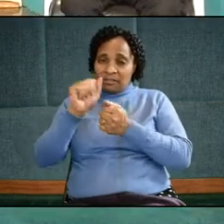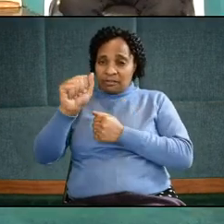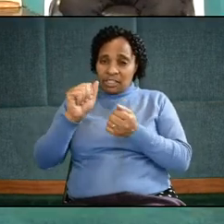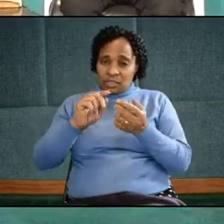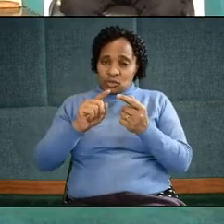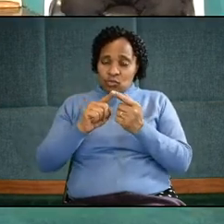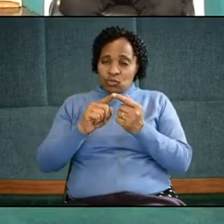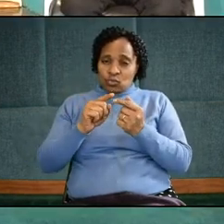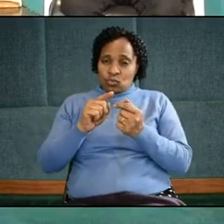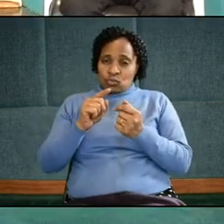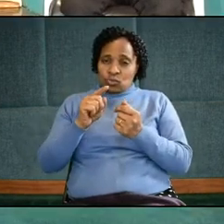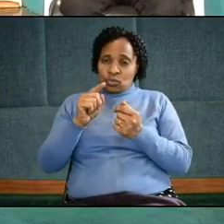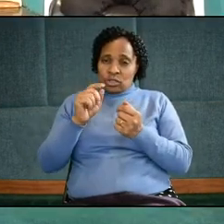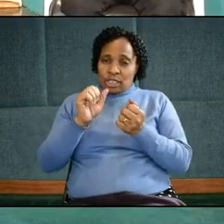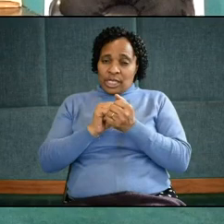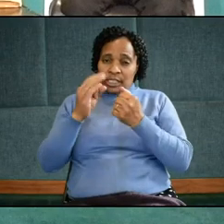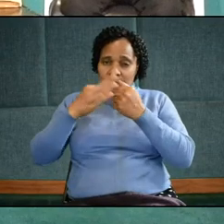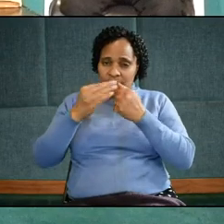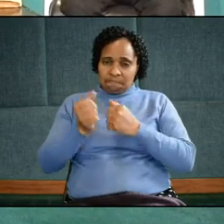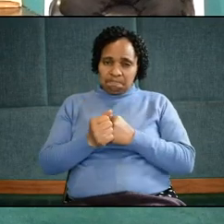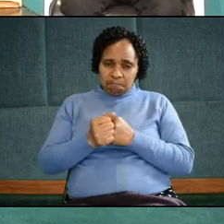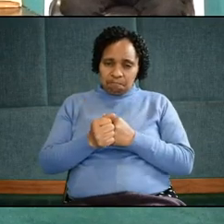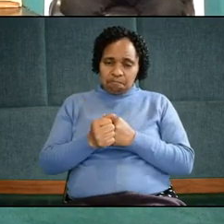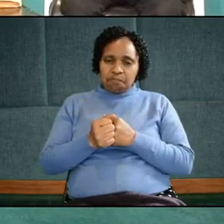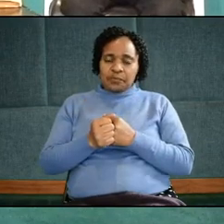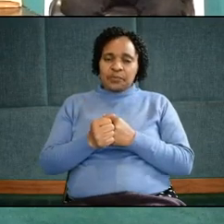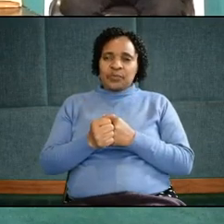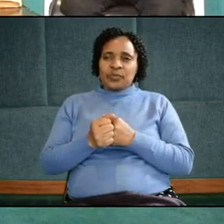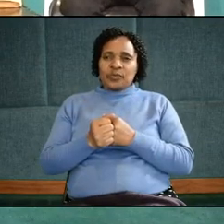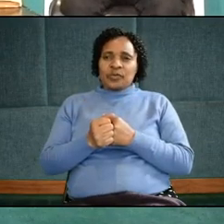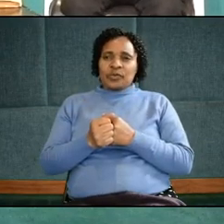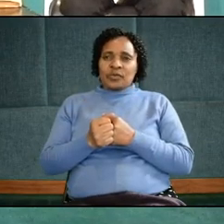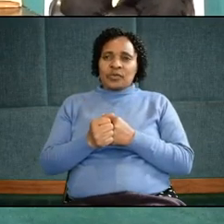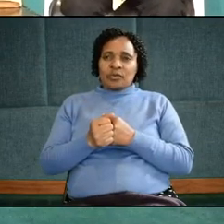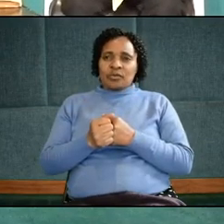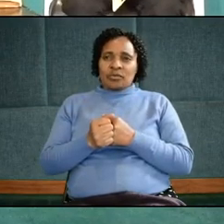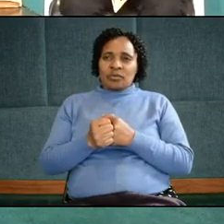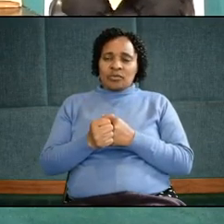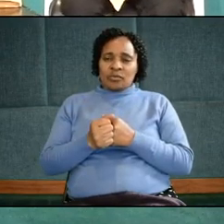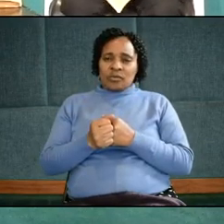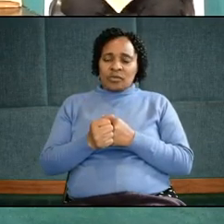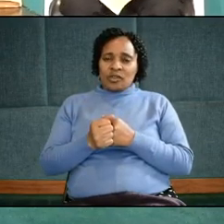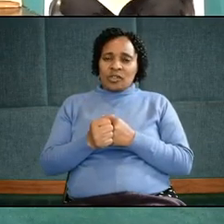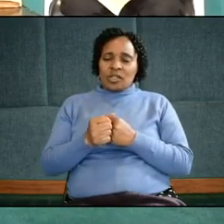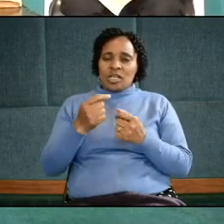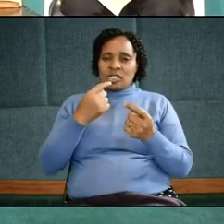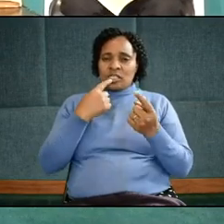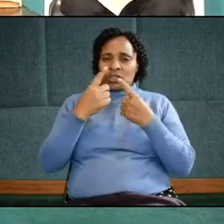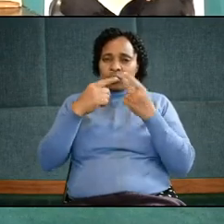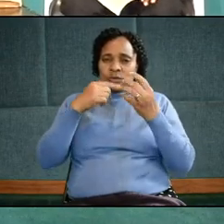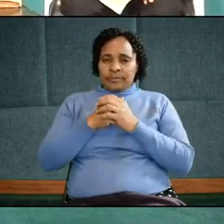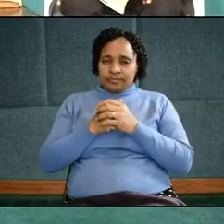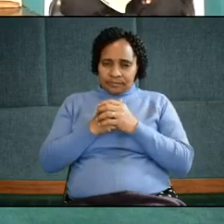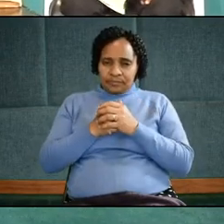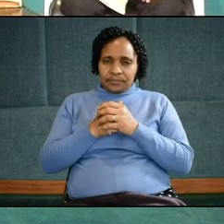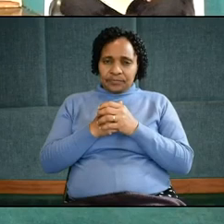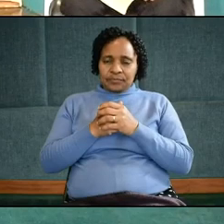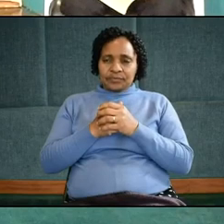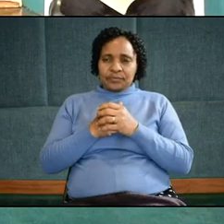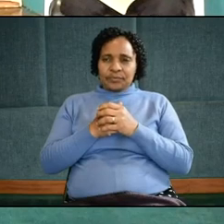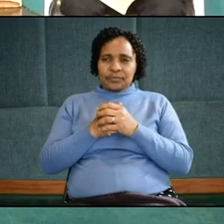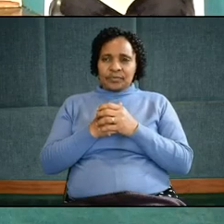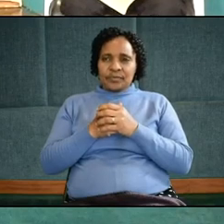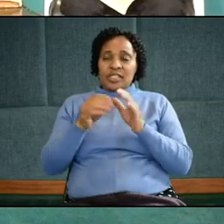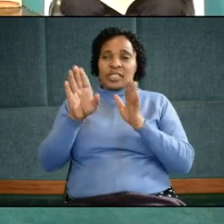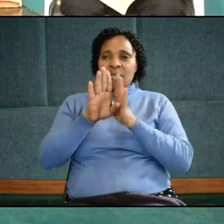30, verse 15 to 18. Deuteronomy 30, verse 15 to 18. Yes. Okay.